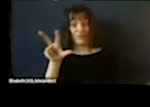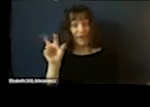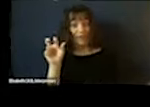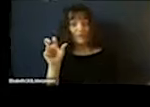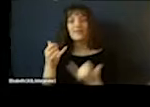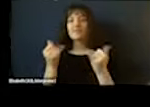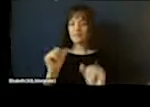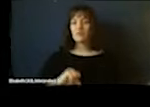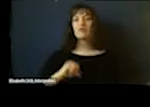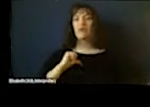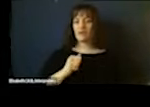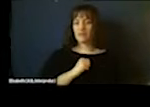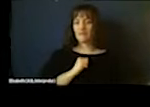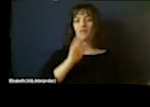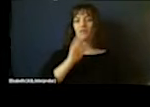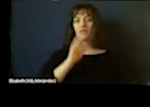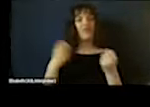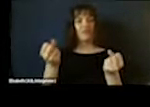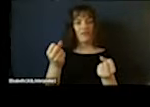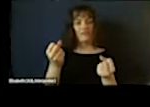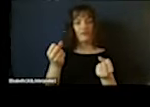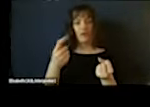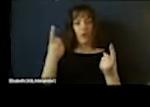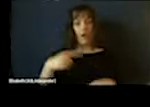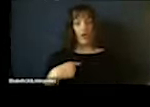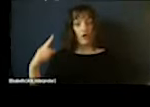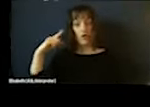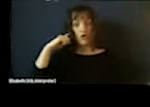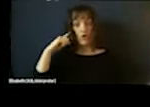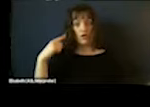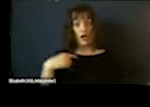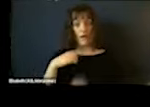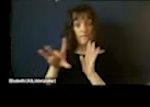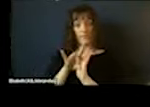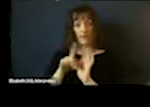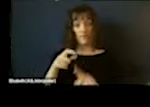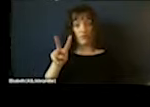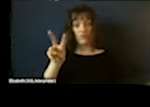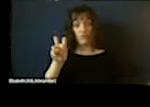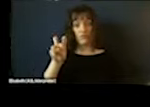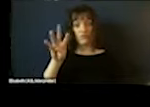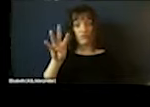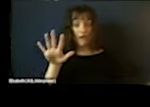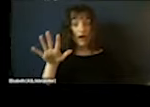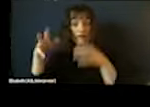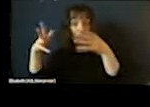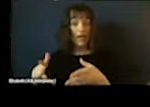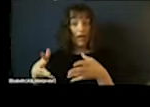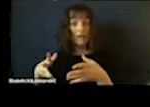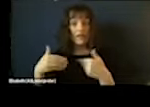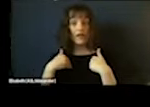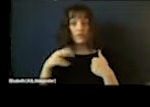that was my goal. And when I heard I was in the 245 applicant who survived, and then that